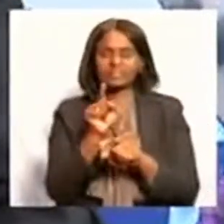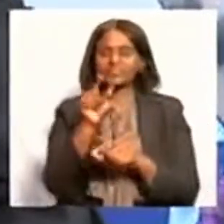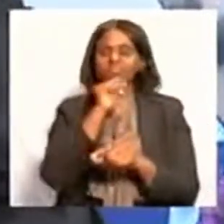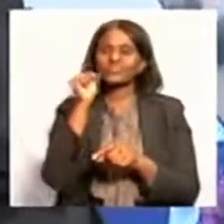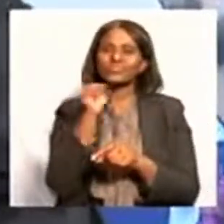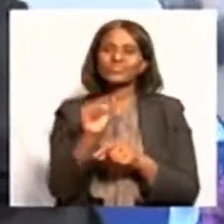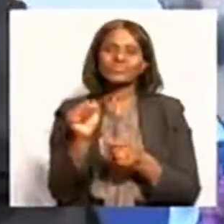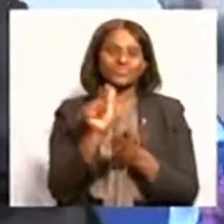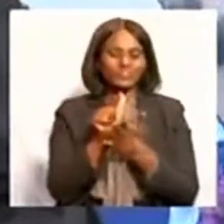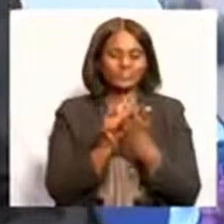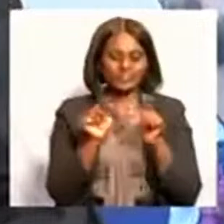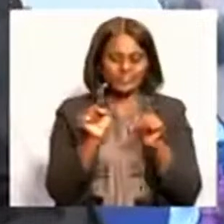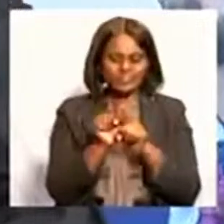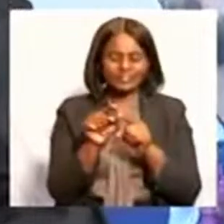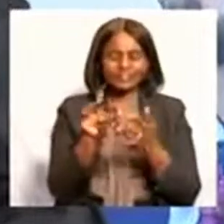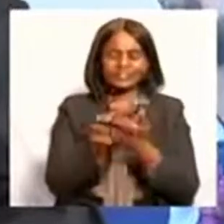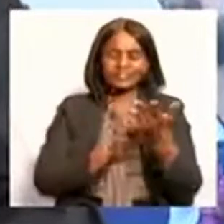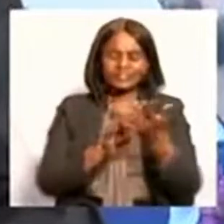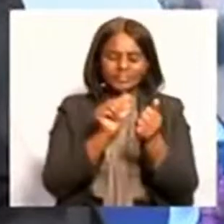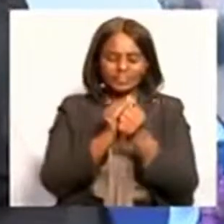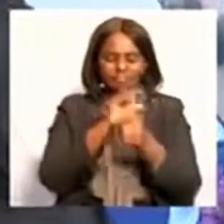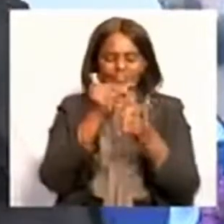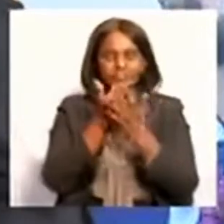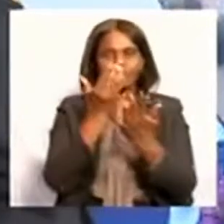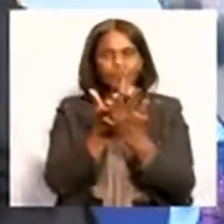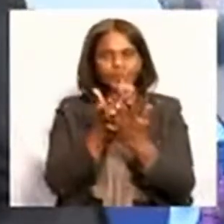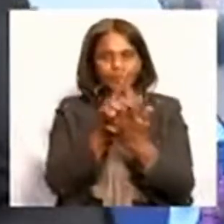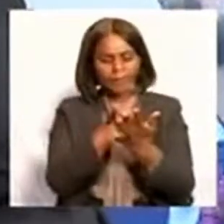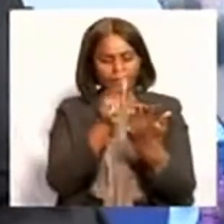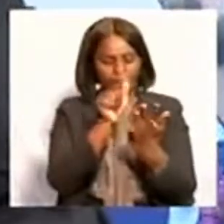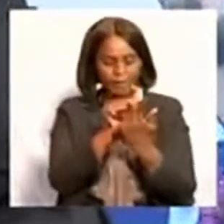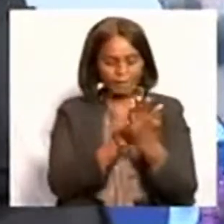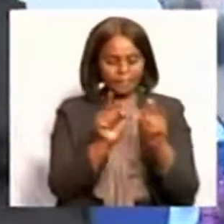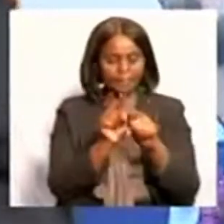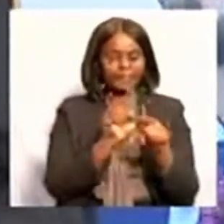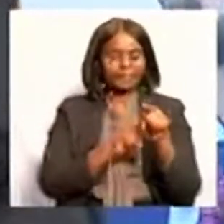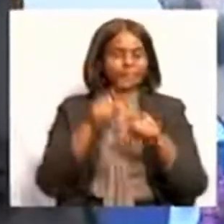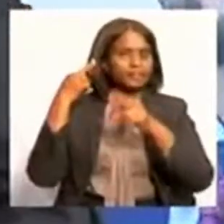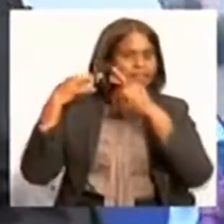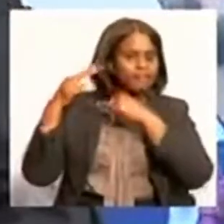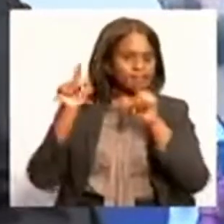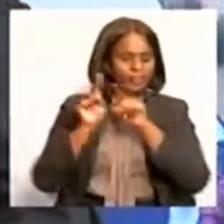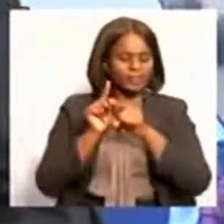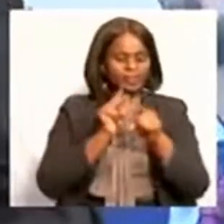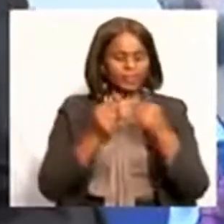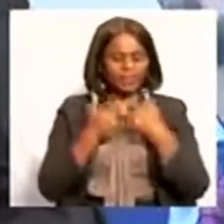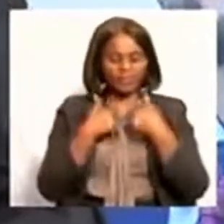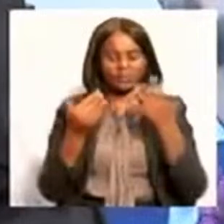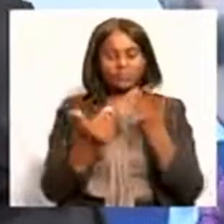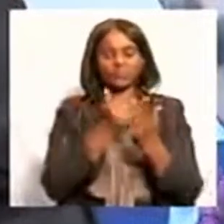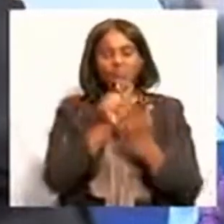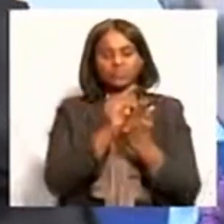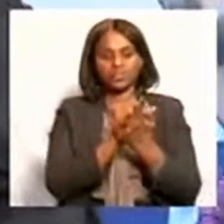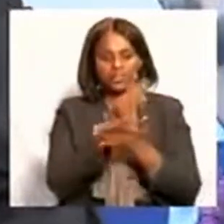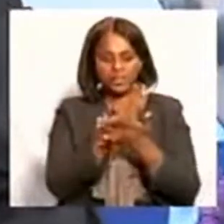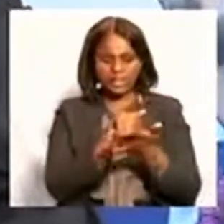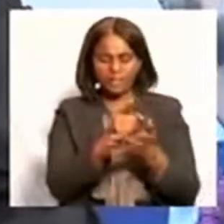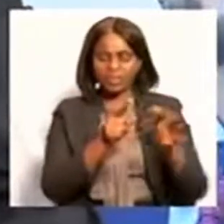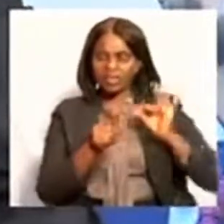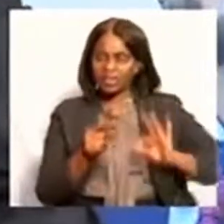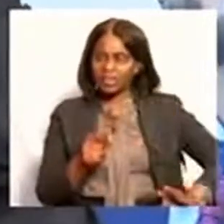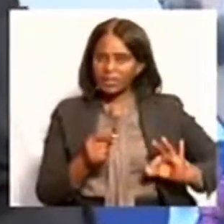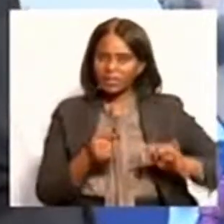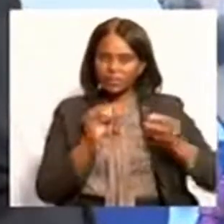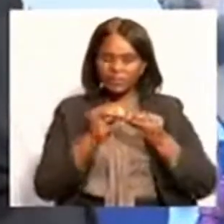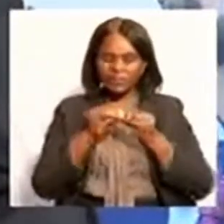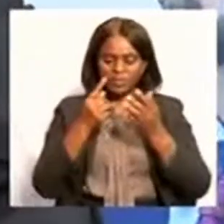law, and based on the recommendation that we made, that law has since been revised and we have a new law. So these are some of the benefits that